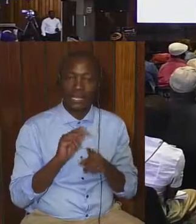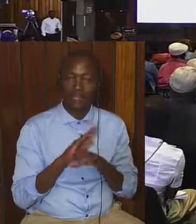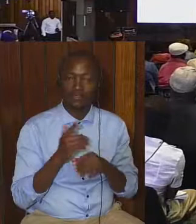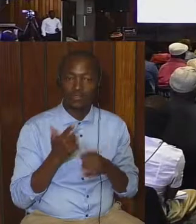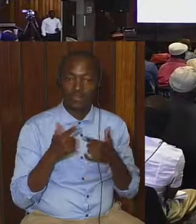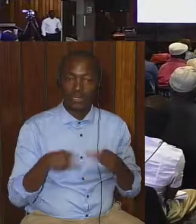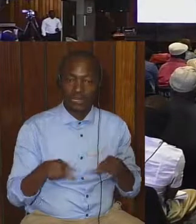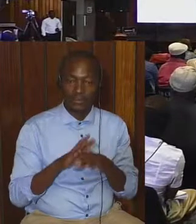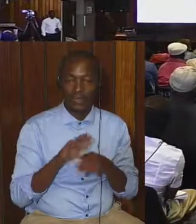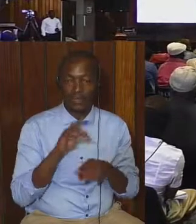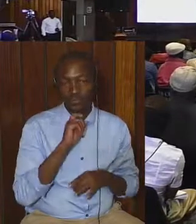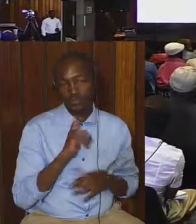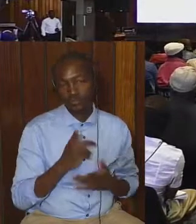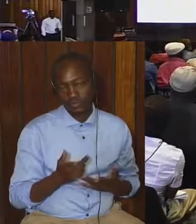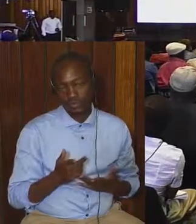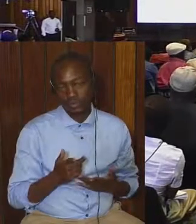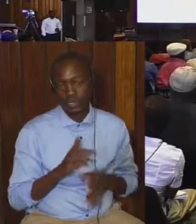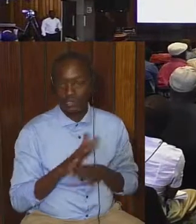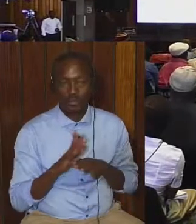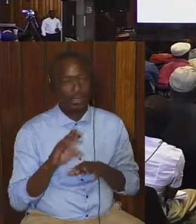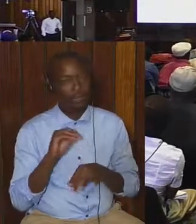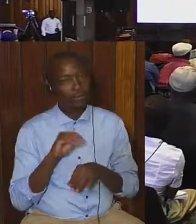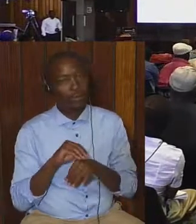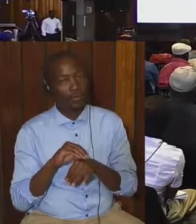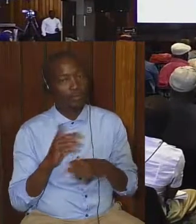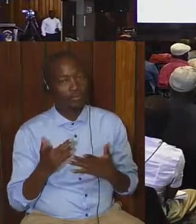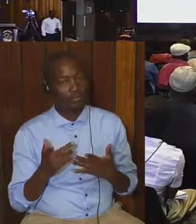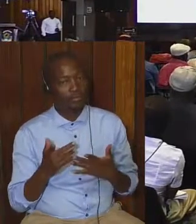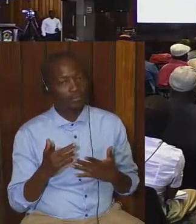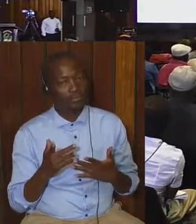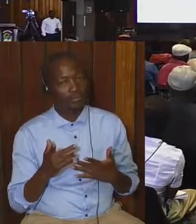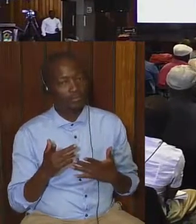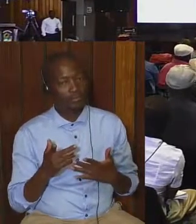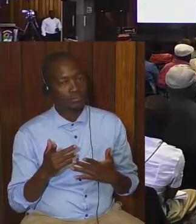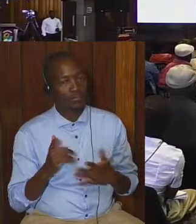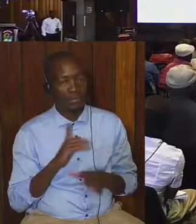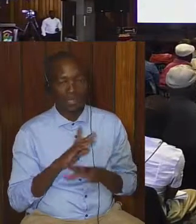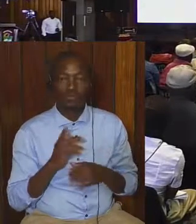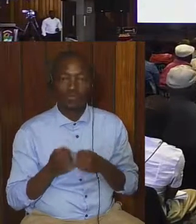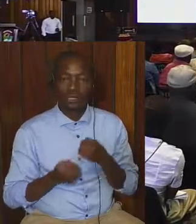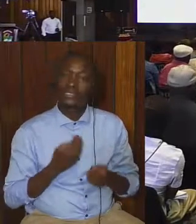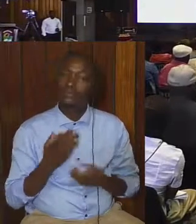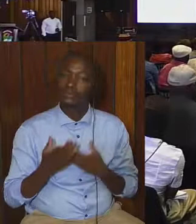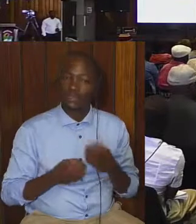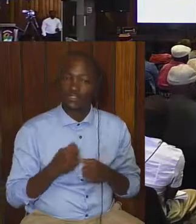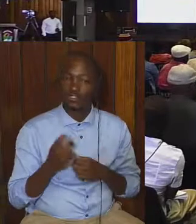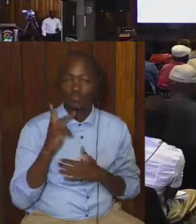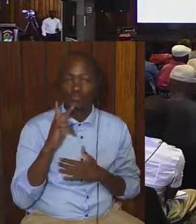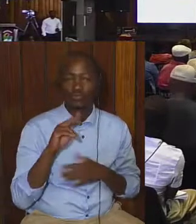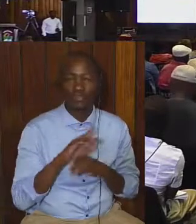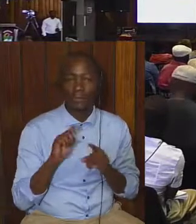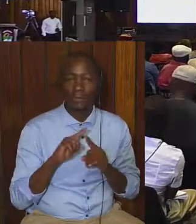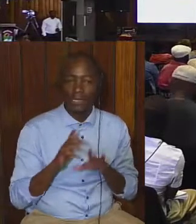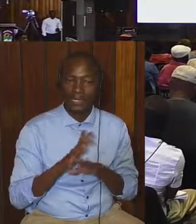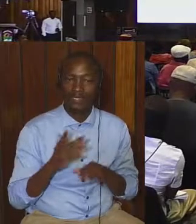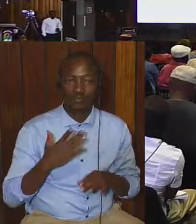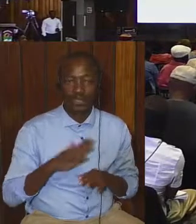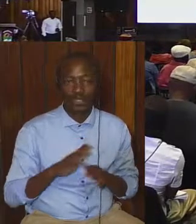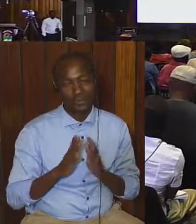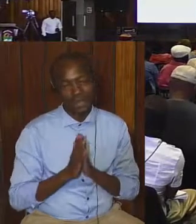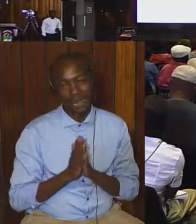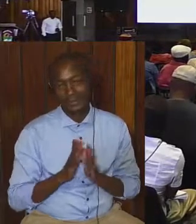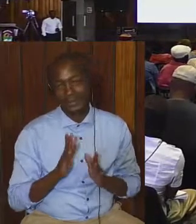use. I have no problem, and we have no problem, in you expressing your views, but that's all that we would